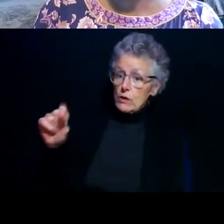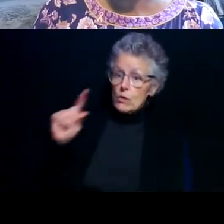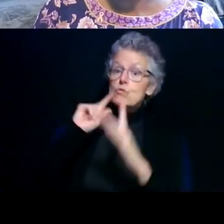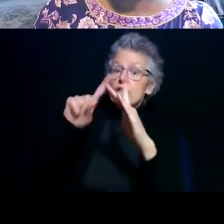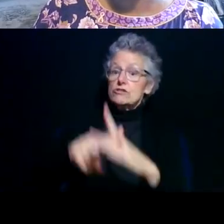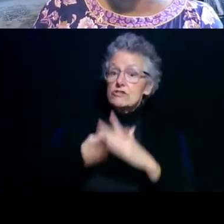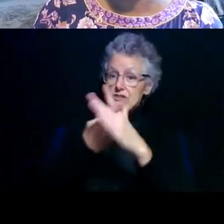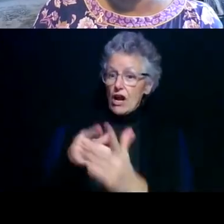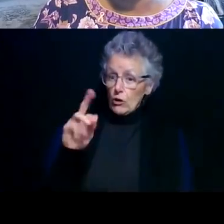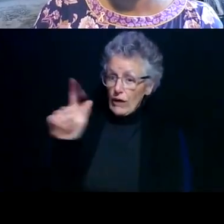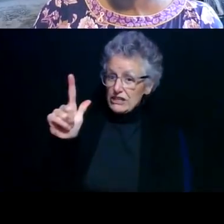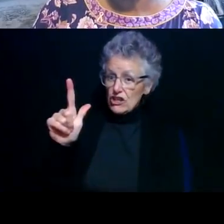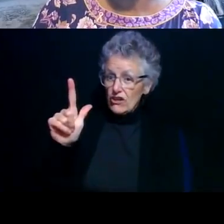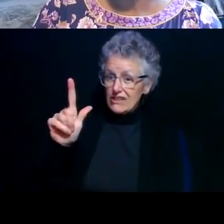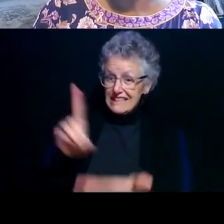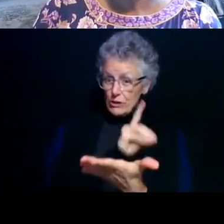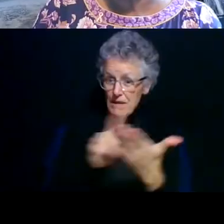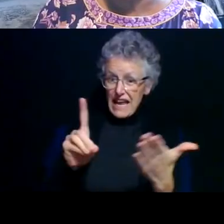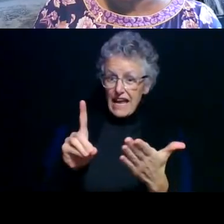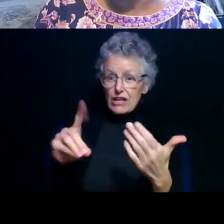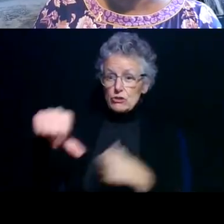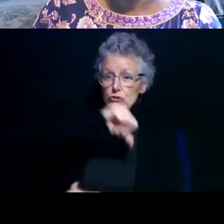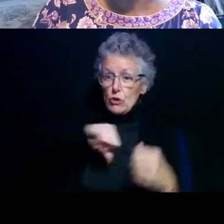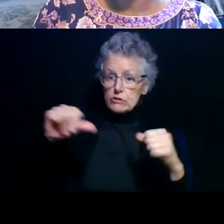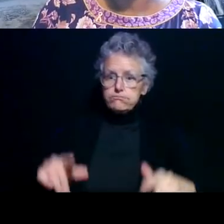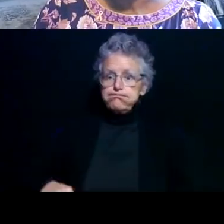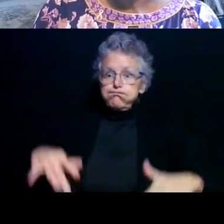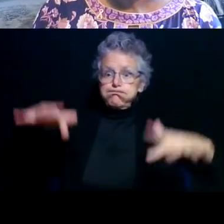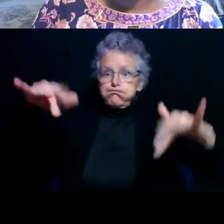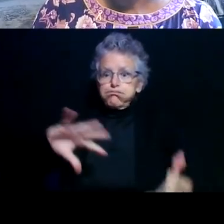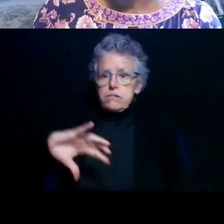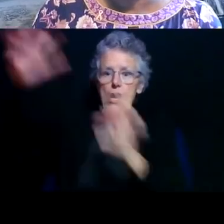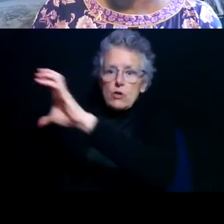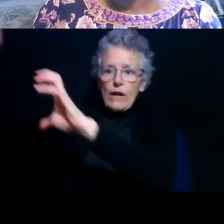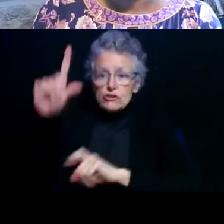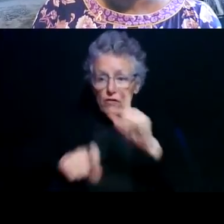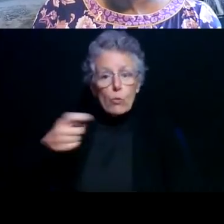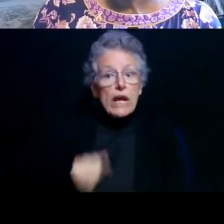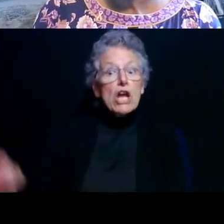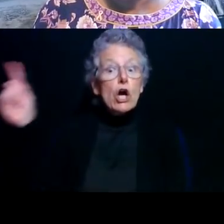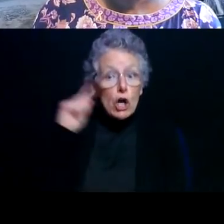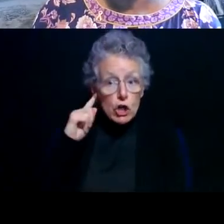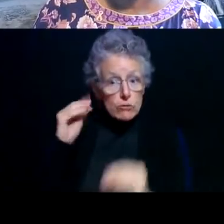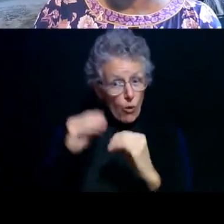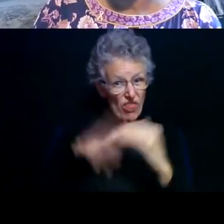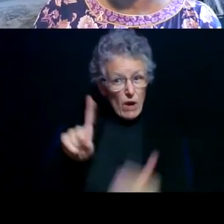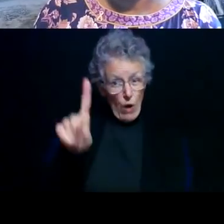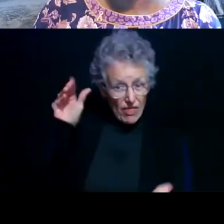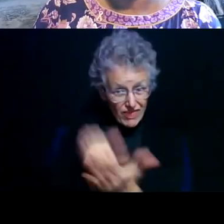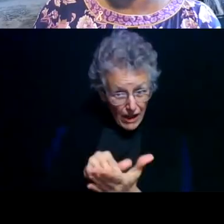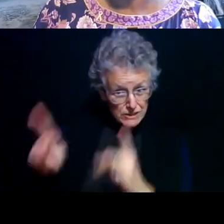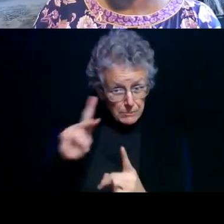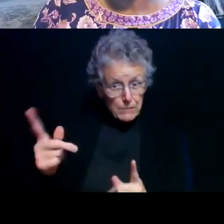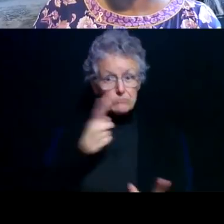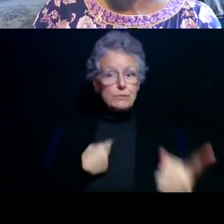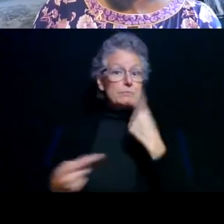Racial Discrimination and Social Unrest Survey, and we heard the voices, over 1,000 responses from Michigan